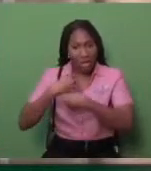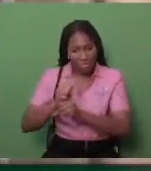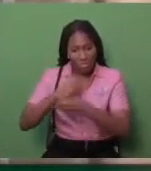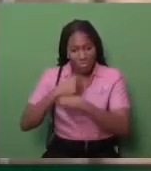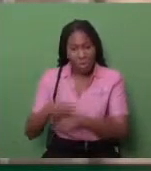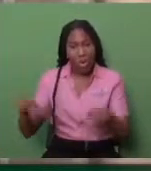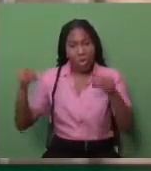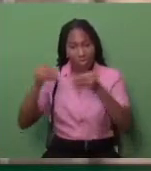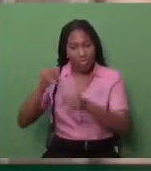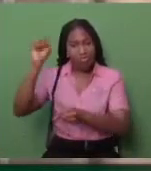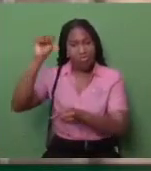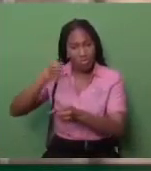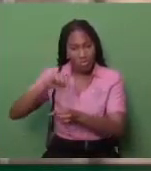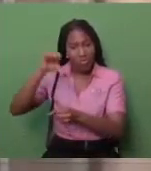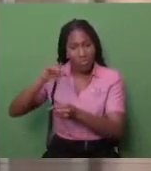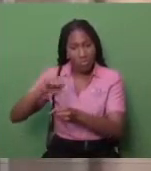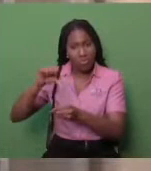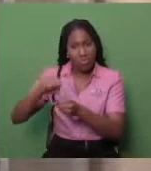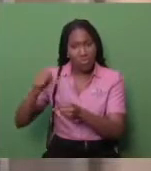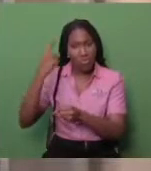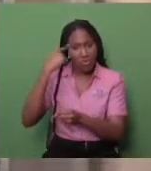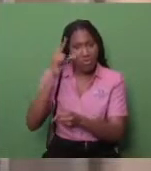billion per day in